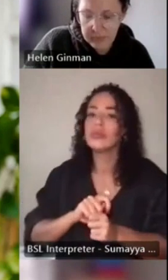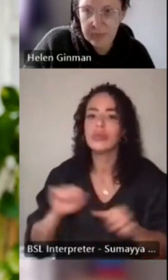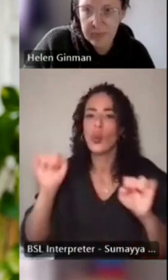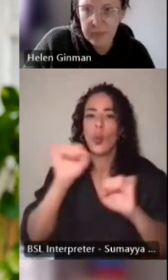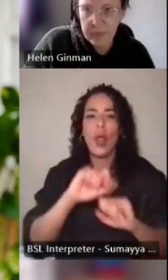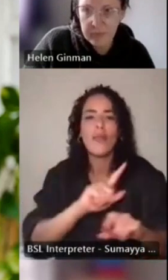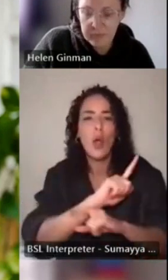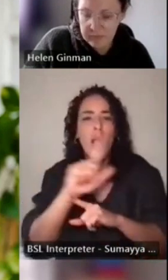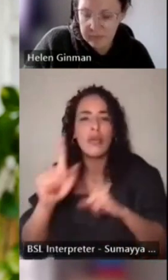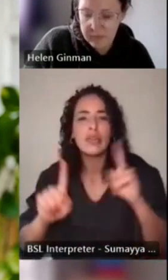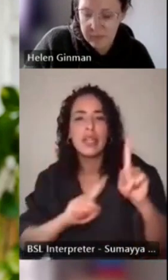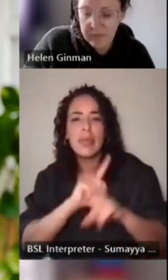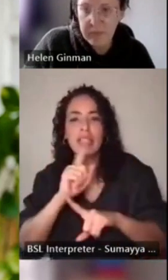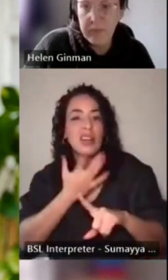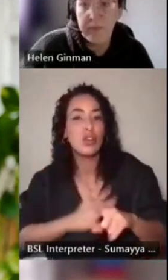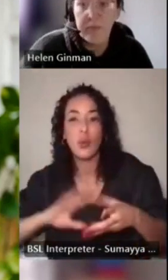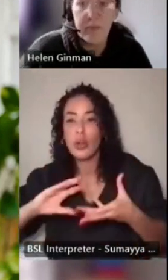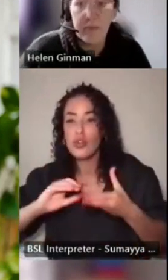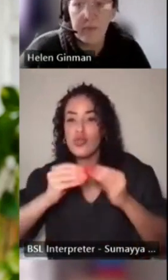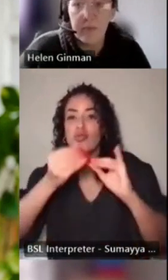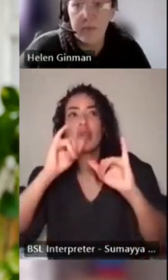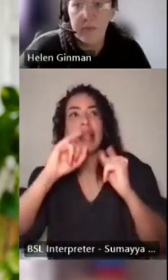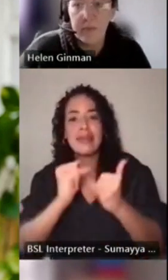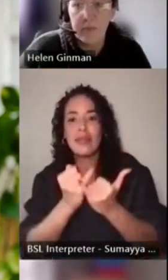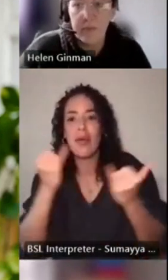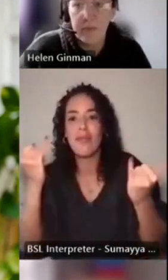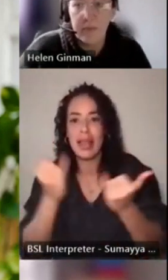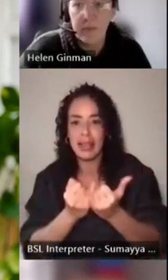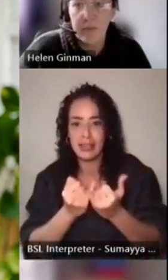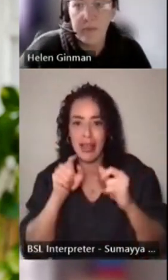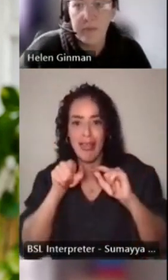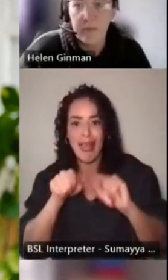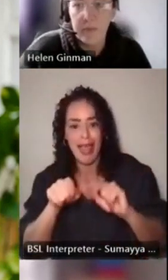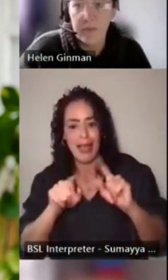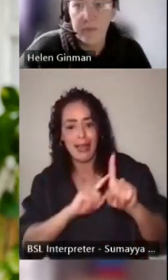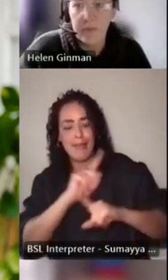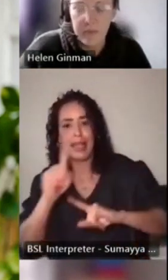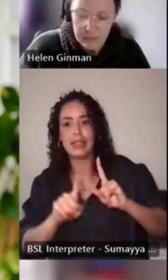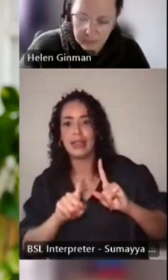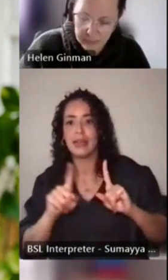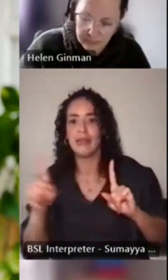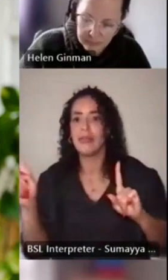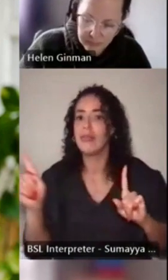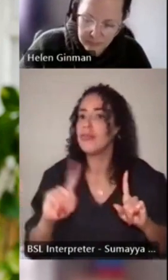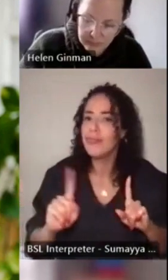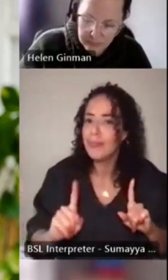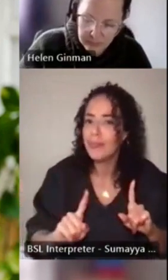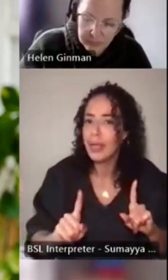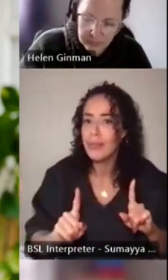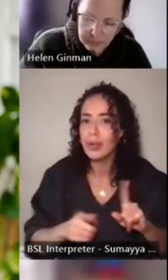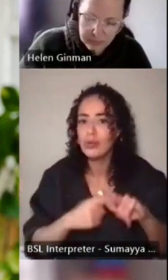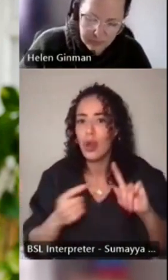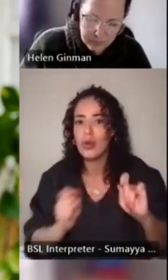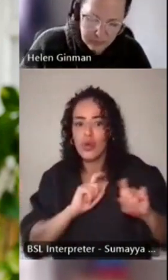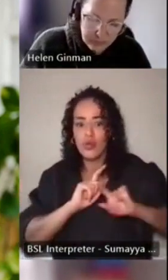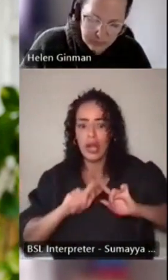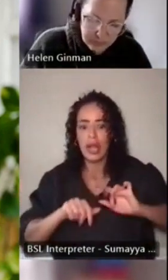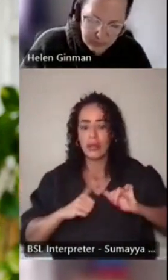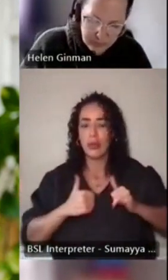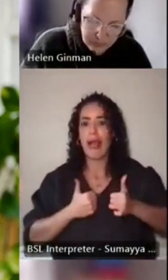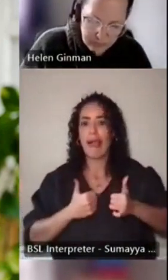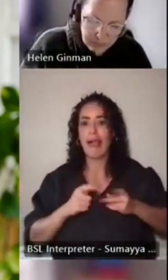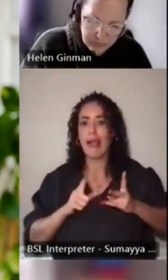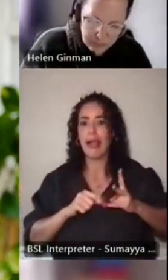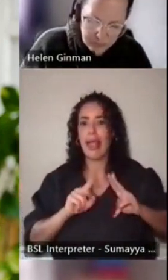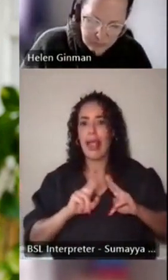don't want to create a conflict right there and then in the meeting, and people don't tend to react very well as well if they're in front